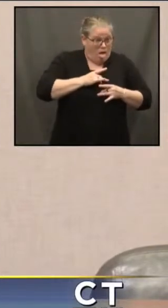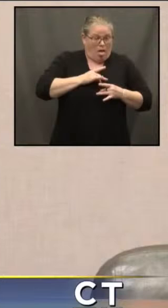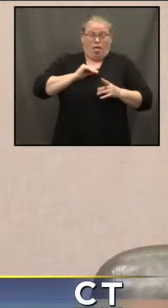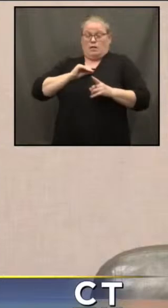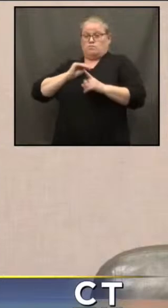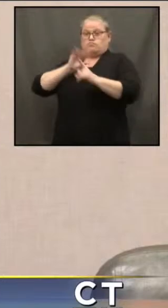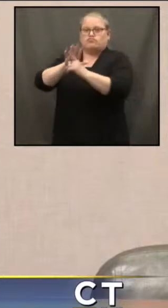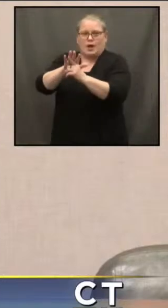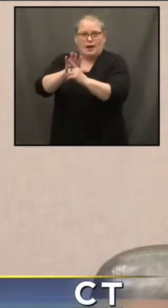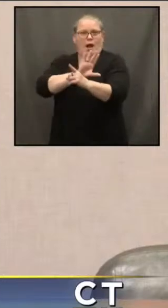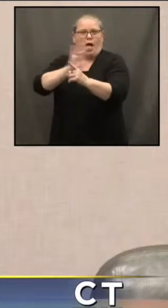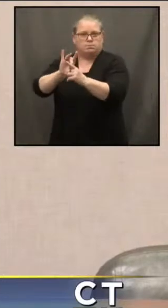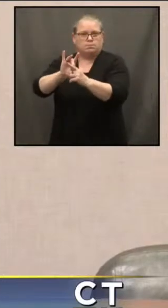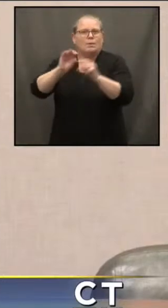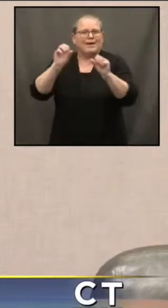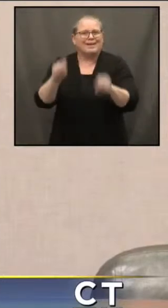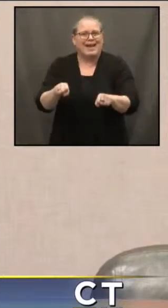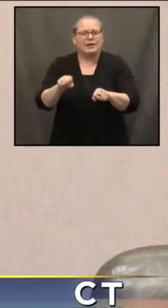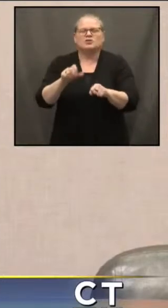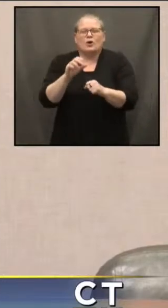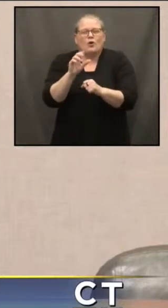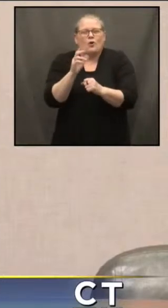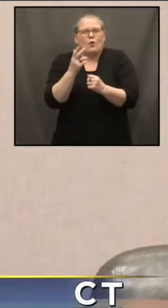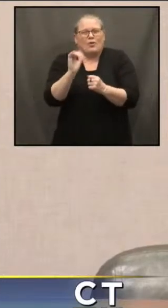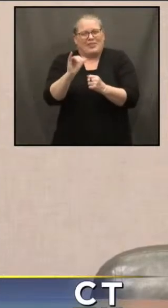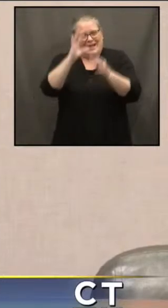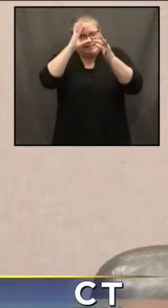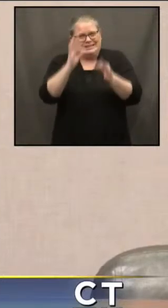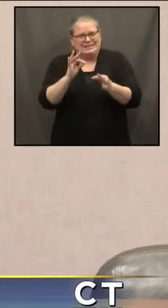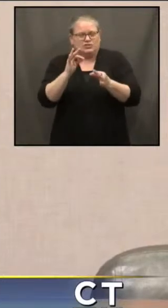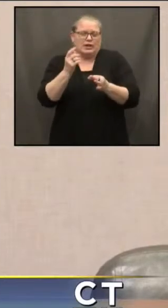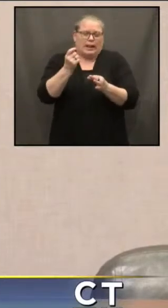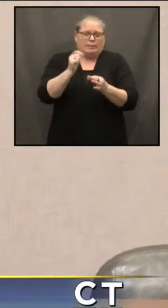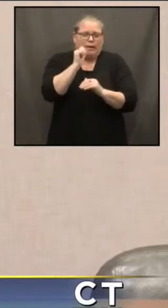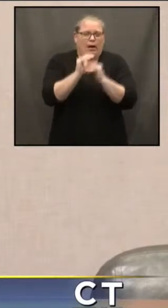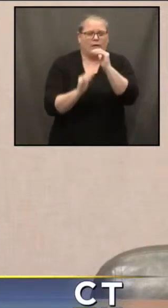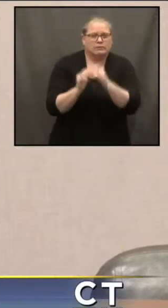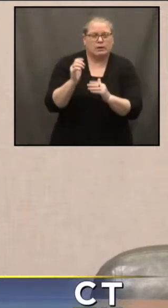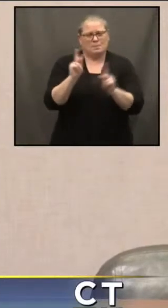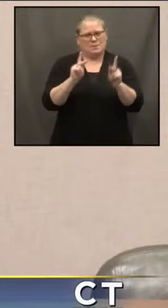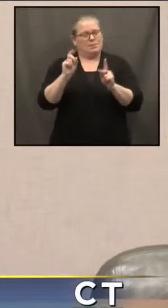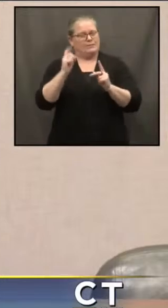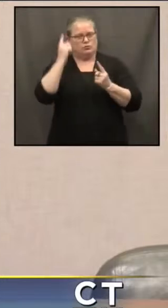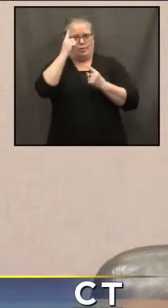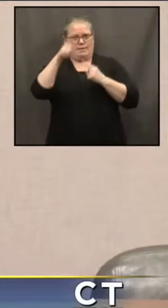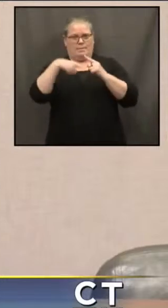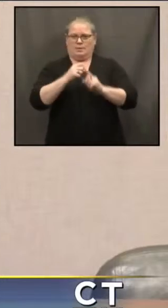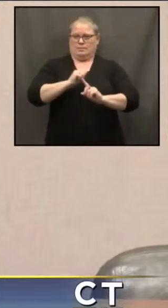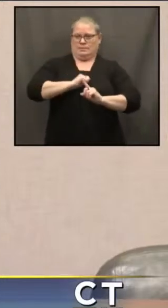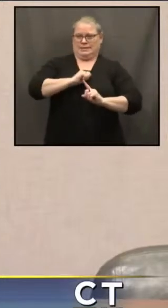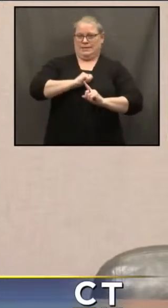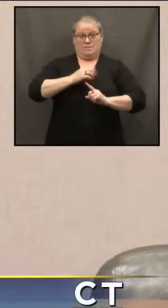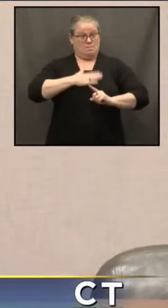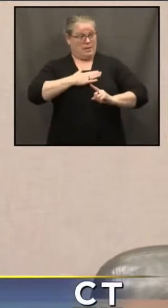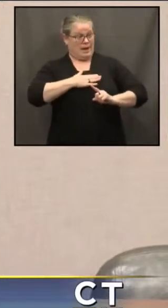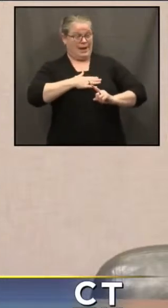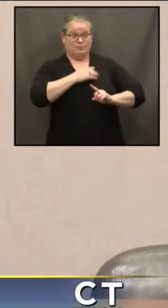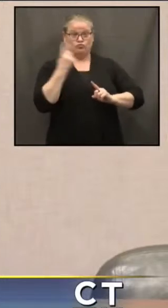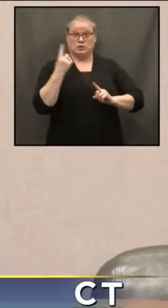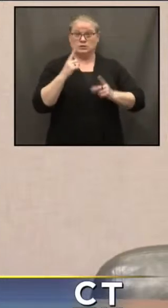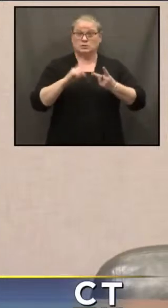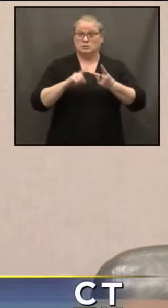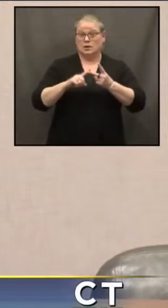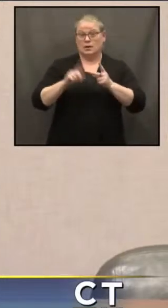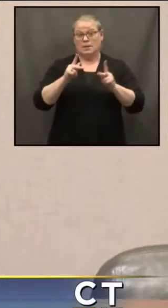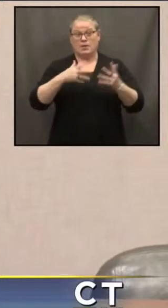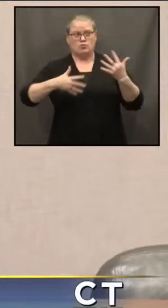think, for some people to have to weigh for themselves in terms of what is their own risk, what is their comfort level in terms of those around them. But